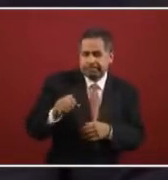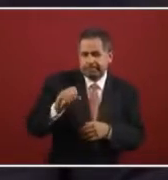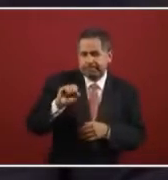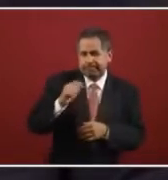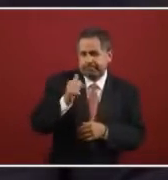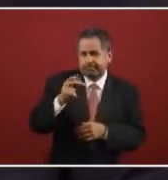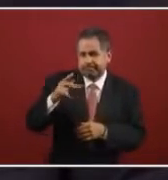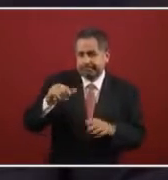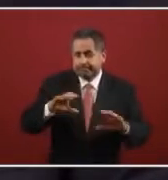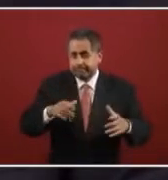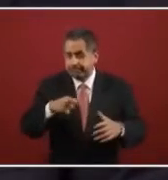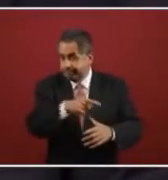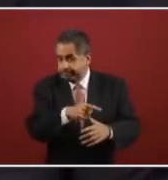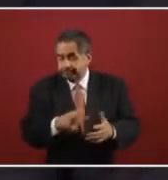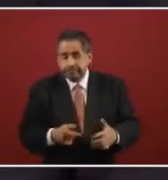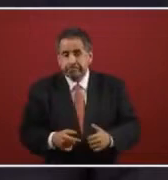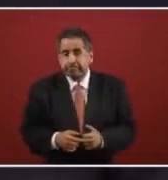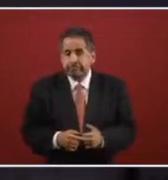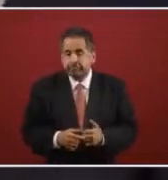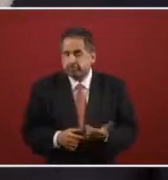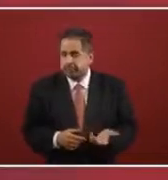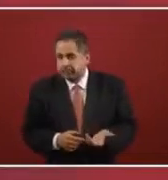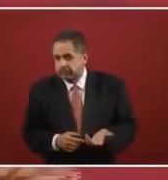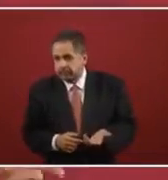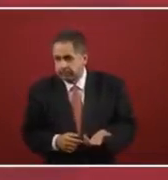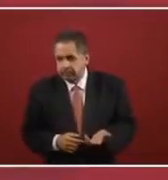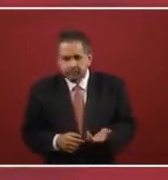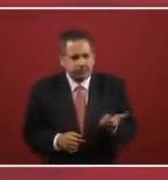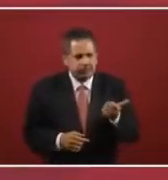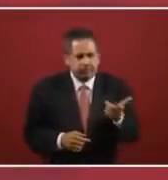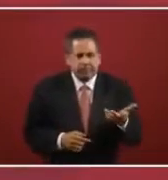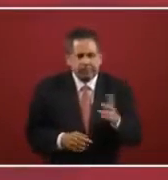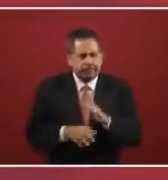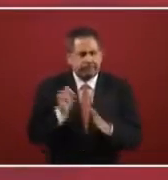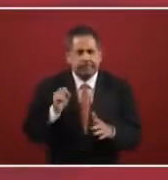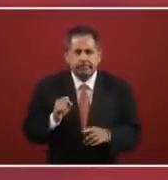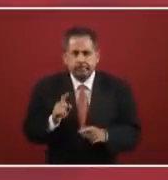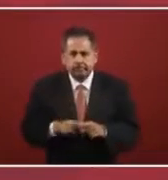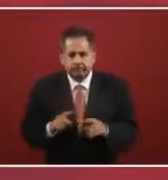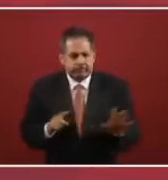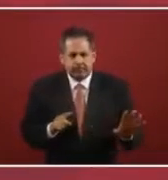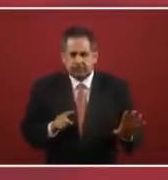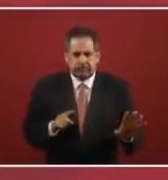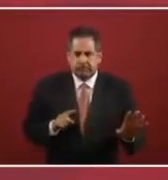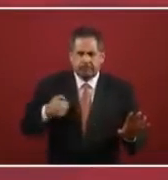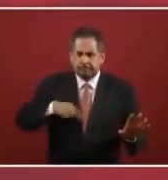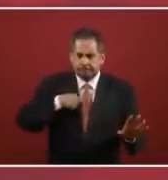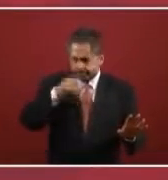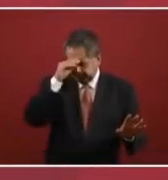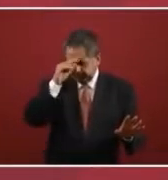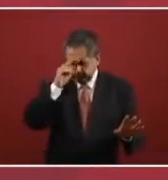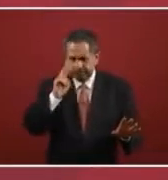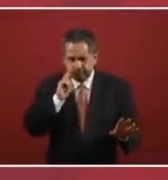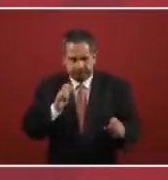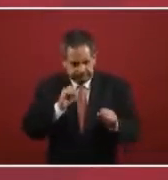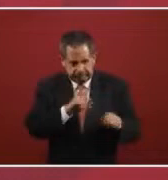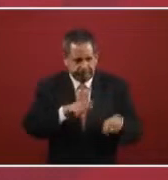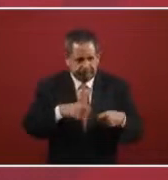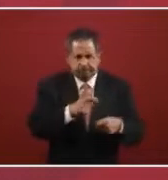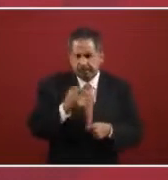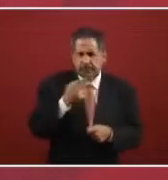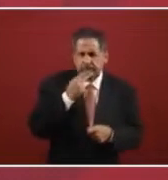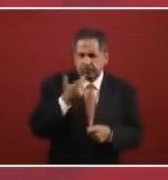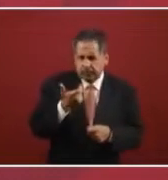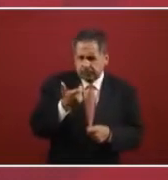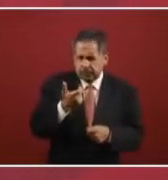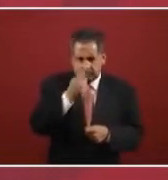Agriculture. Entonces, salió ese dinero. So then they took that money, and we said, okay, where? Sí, se va a usar.